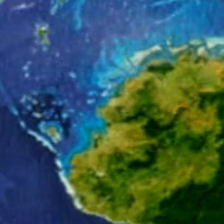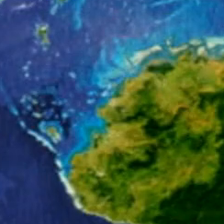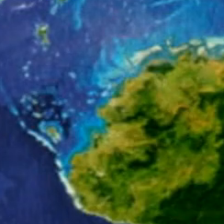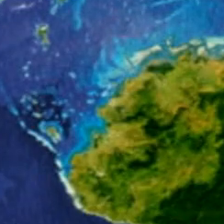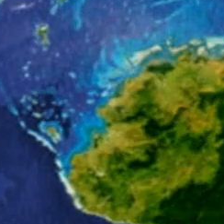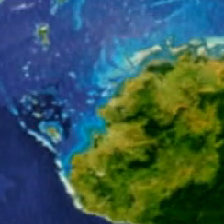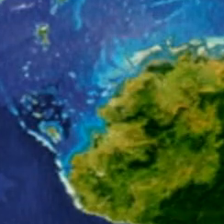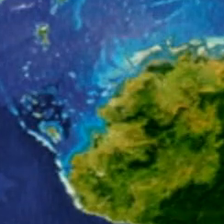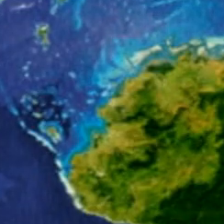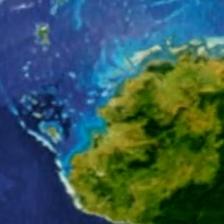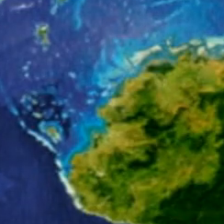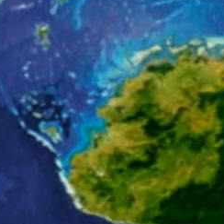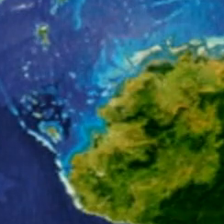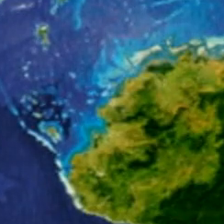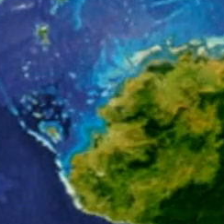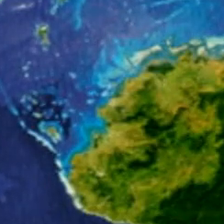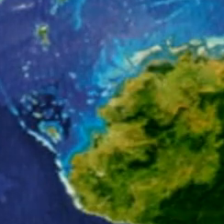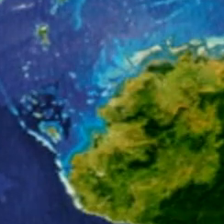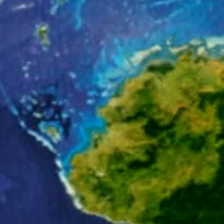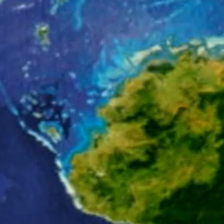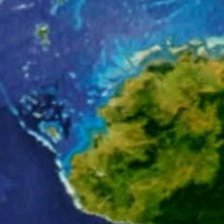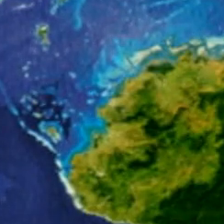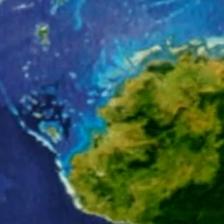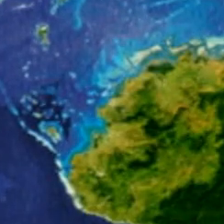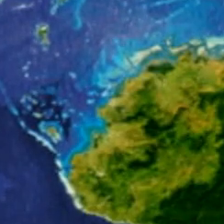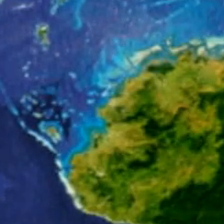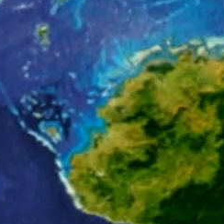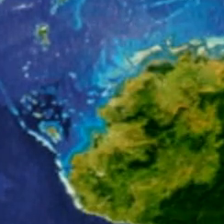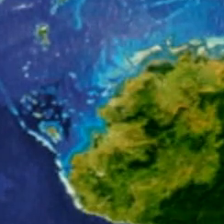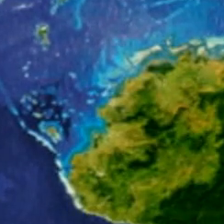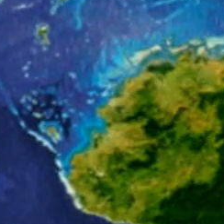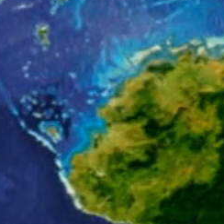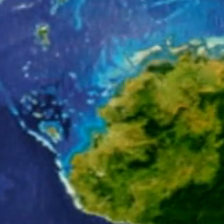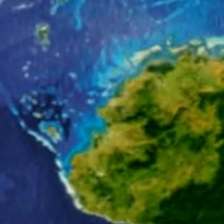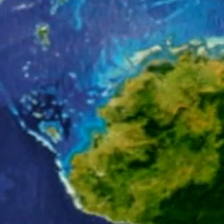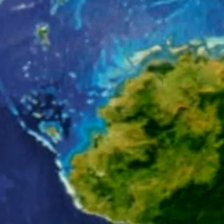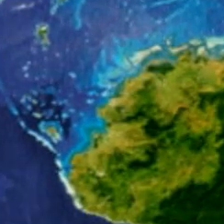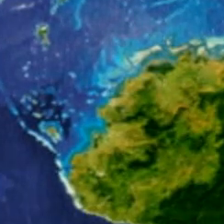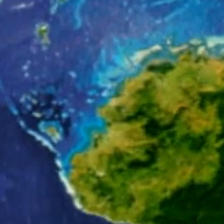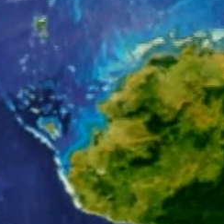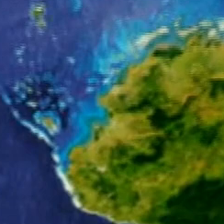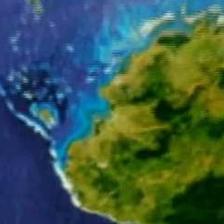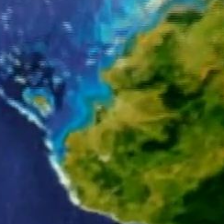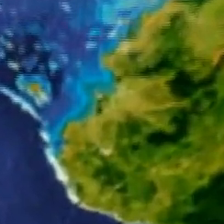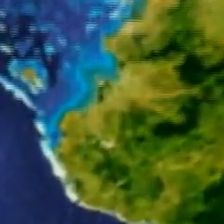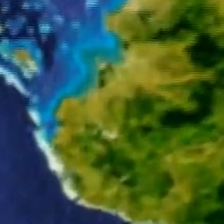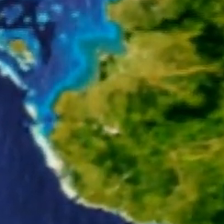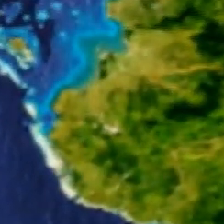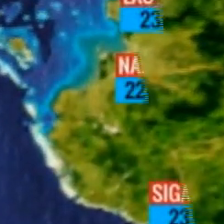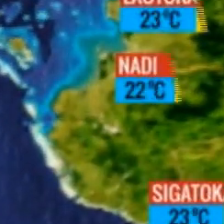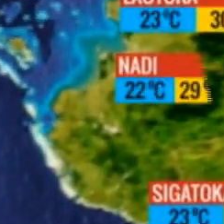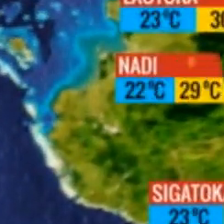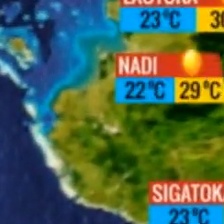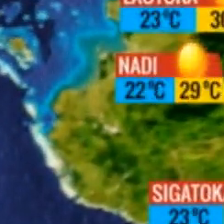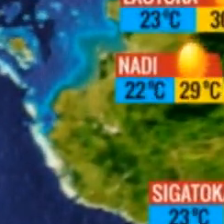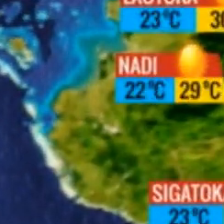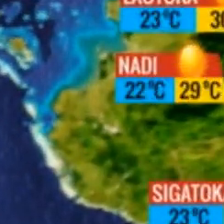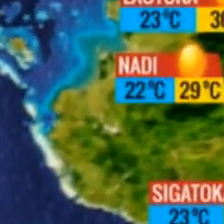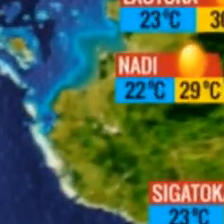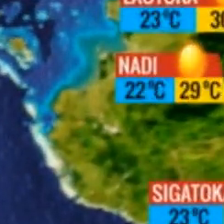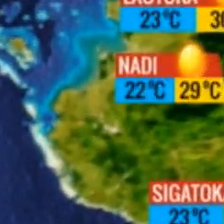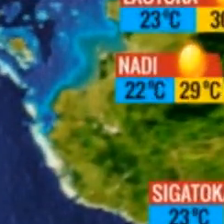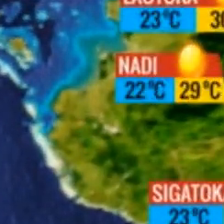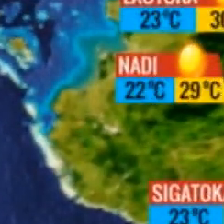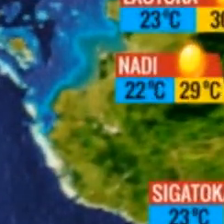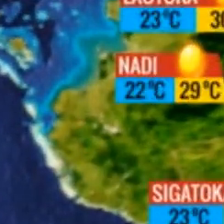entire country is under sunny skies and it sure feels great. Now let's see how humid these centers actually were.